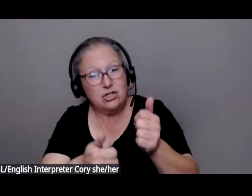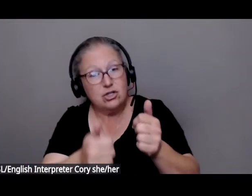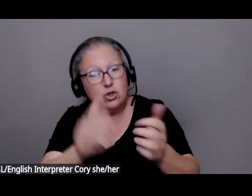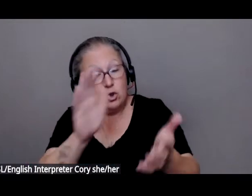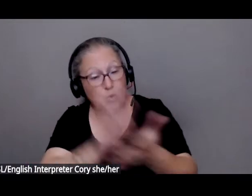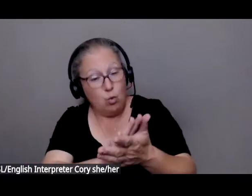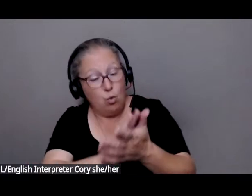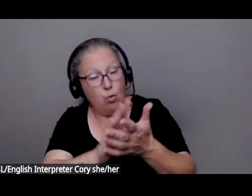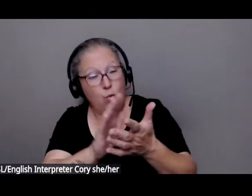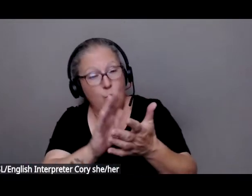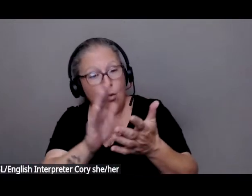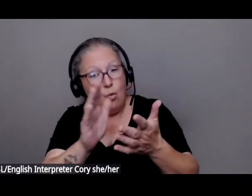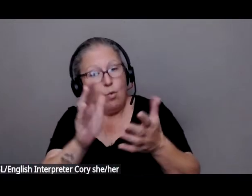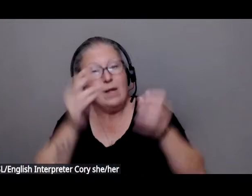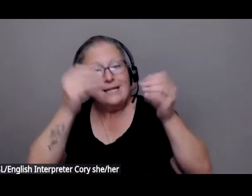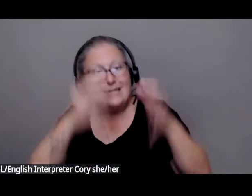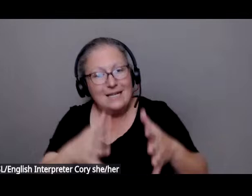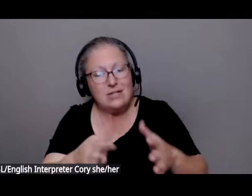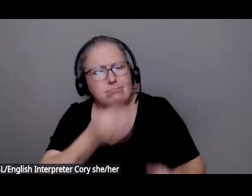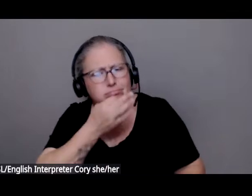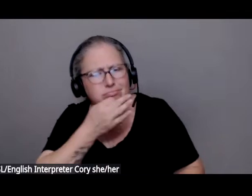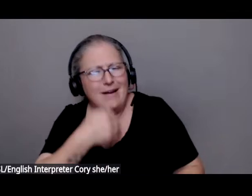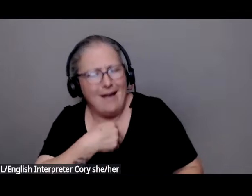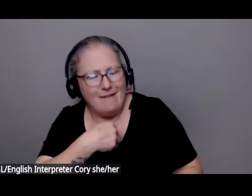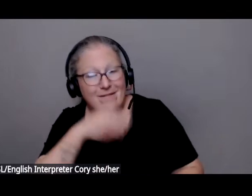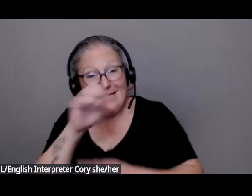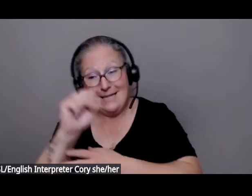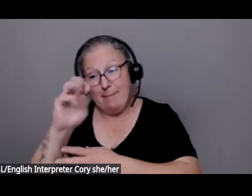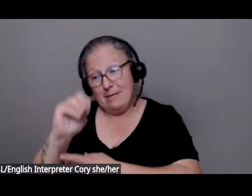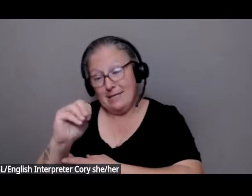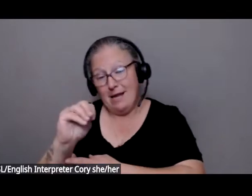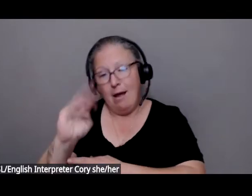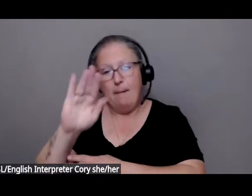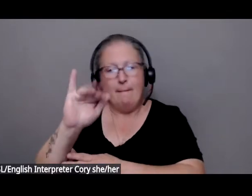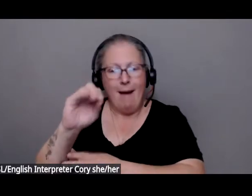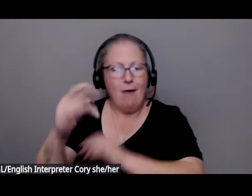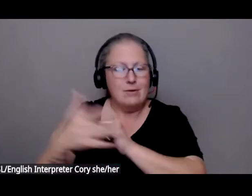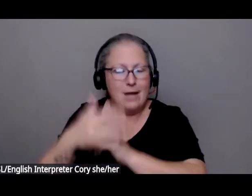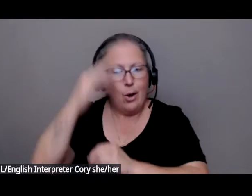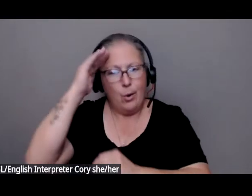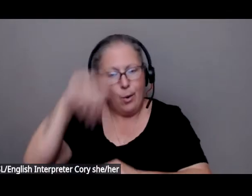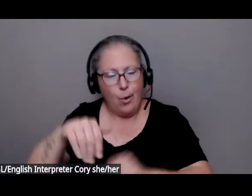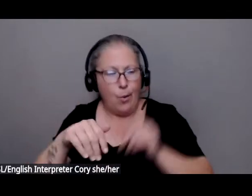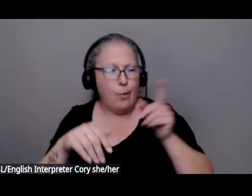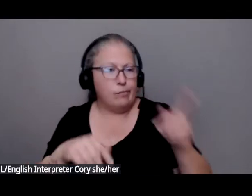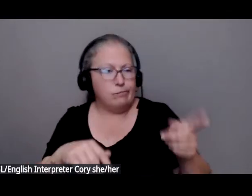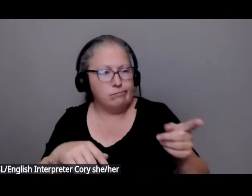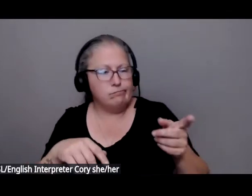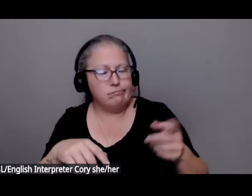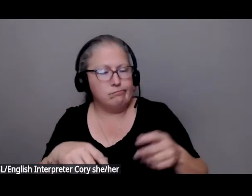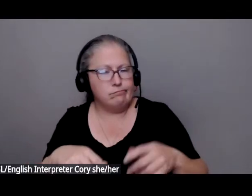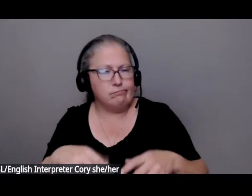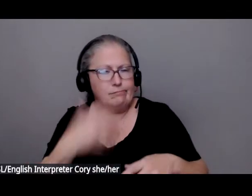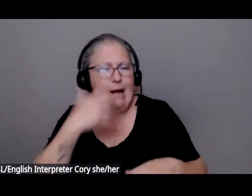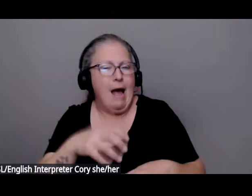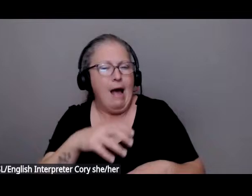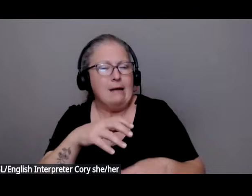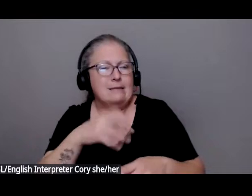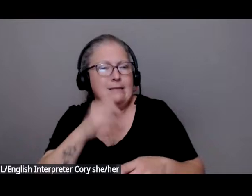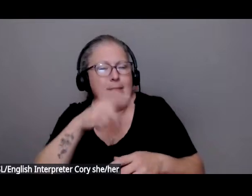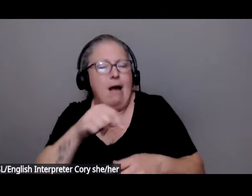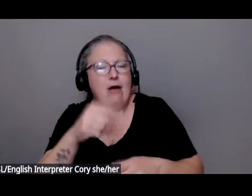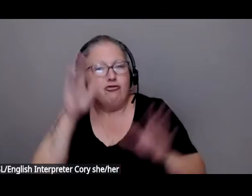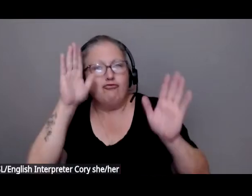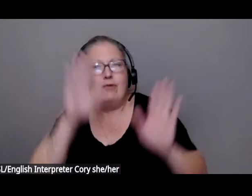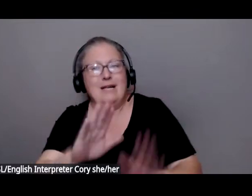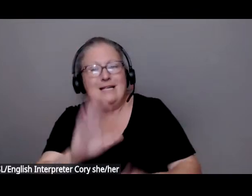school has teachers of expertise. You know that San Mateo's the biotech, and there's some really hot spots of great